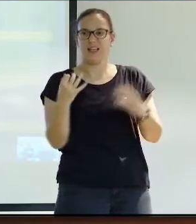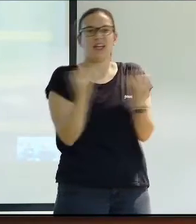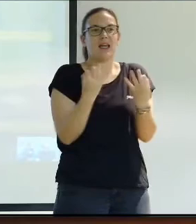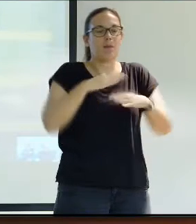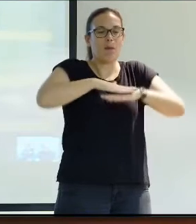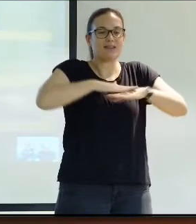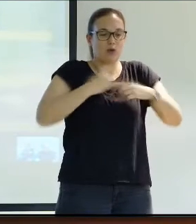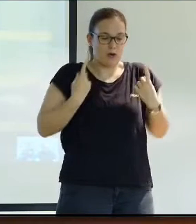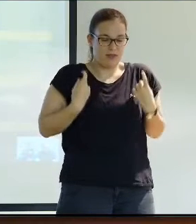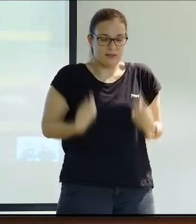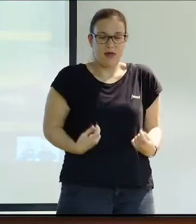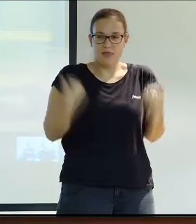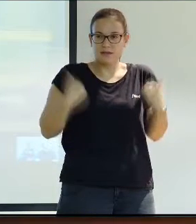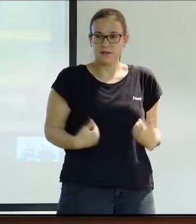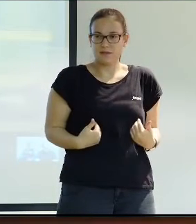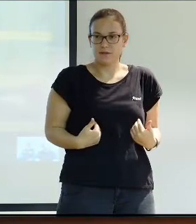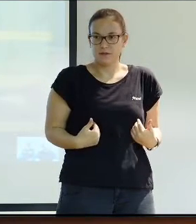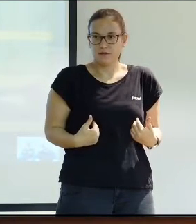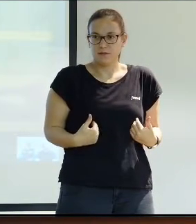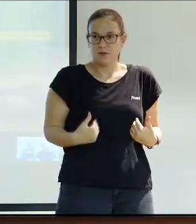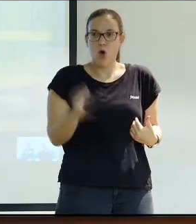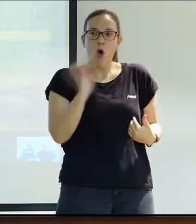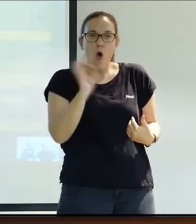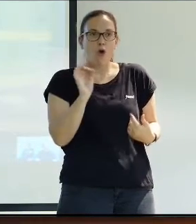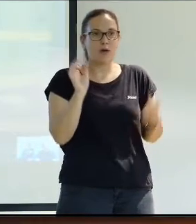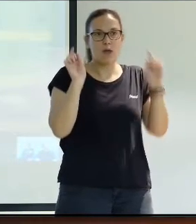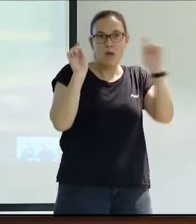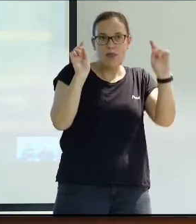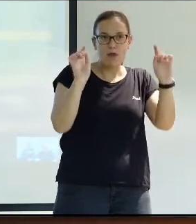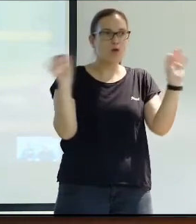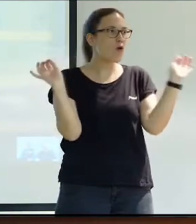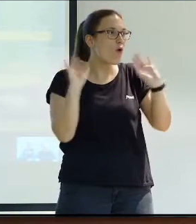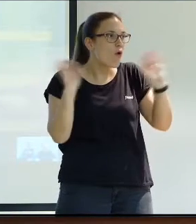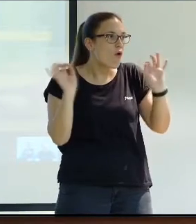basic needs or education or